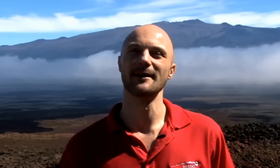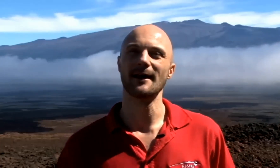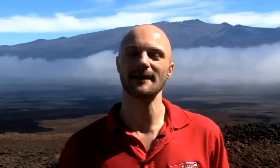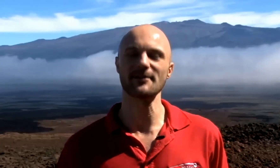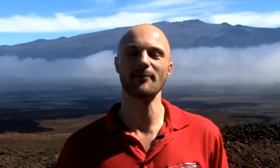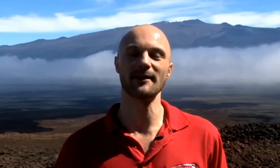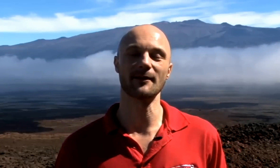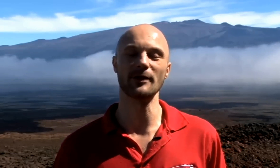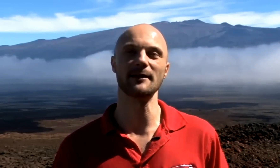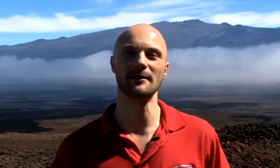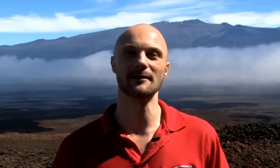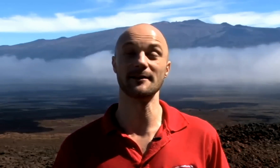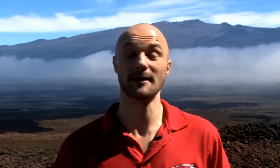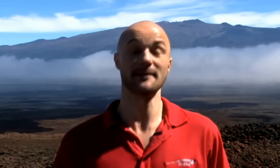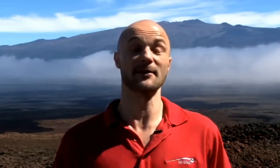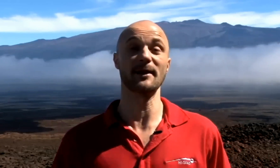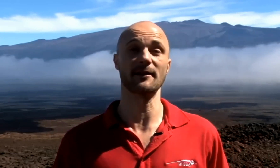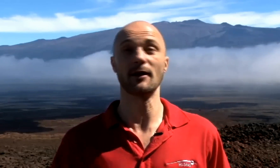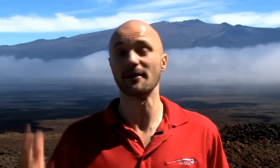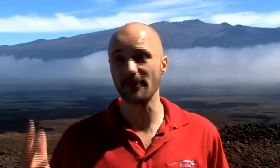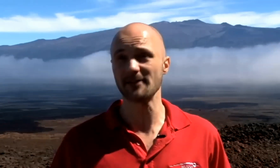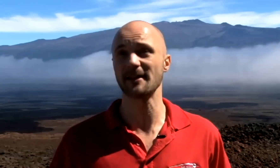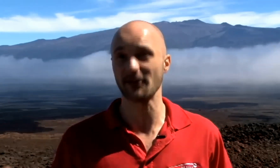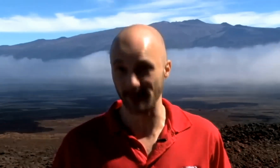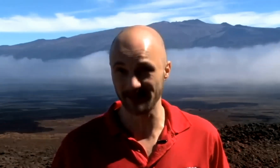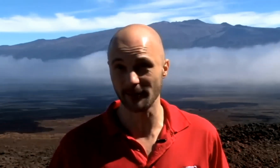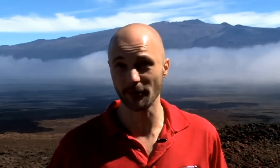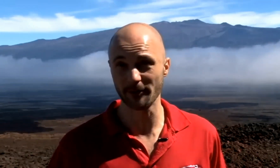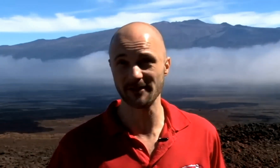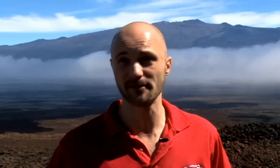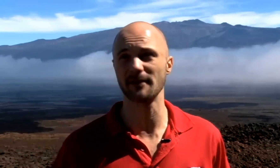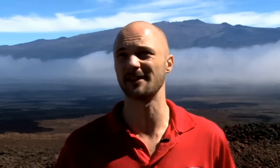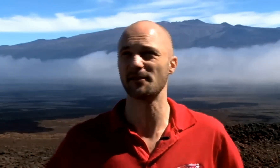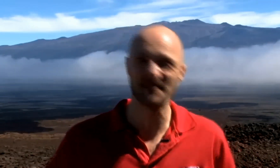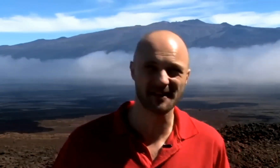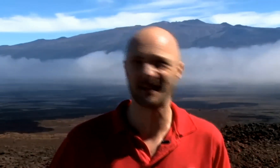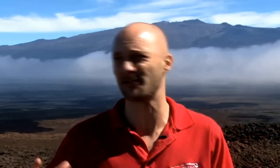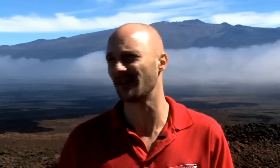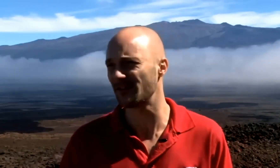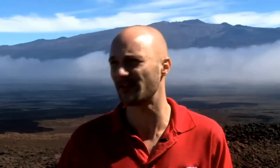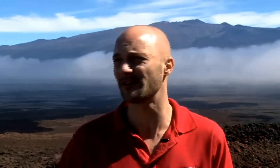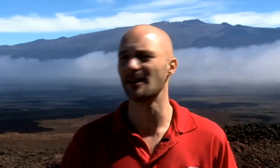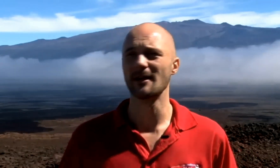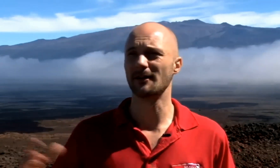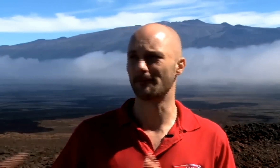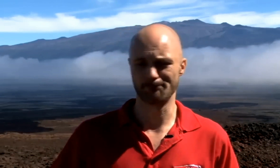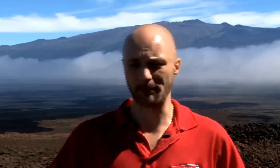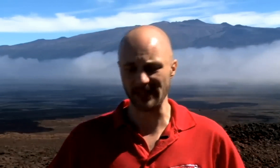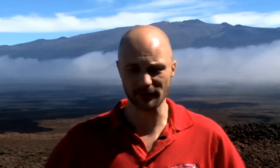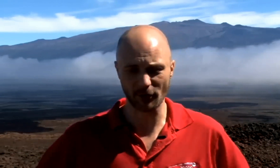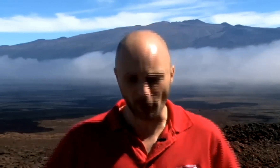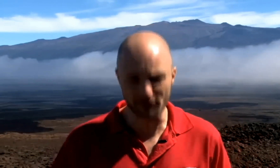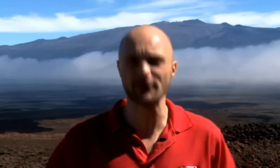short. And that's something that I really didn't expect at all. And the things that I expected that were going to be difficult, like the physical isolation,